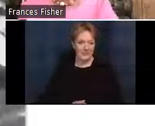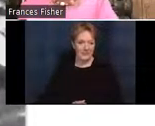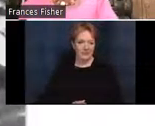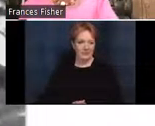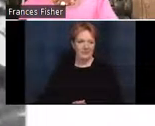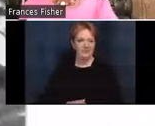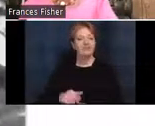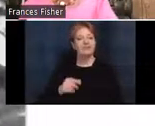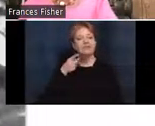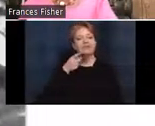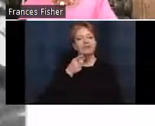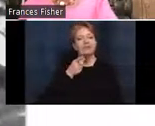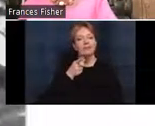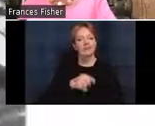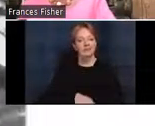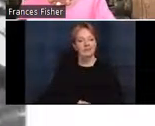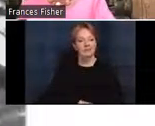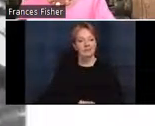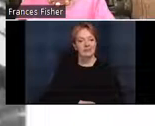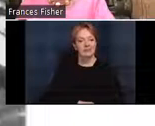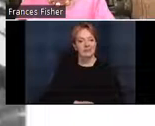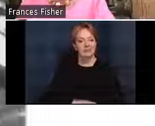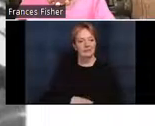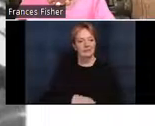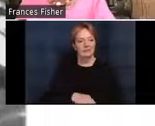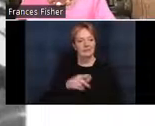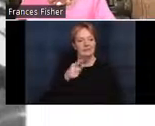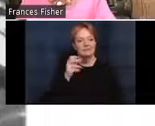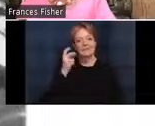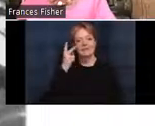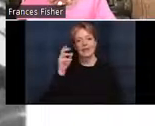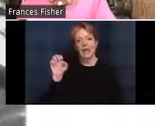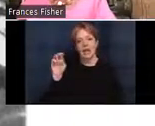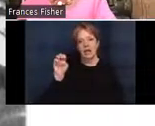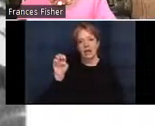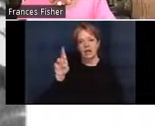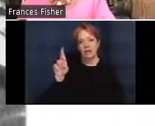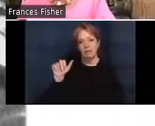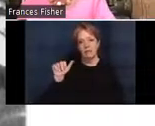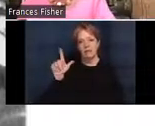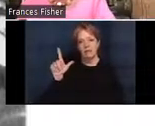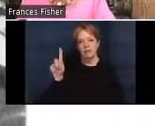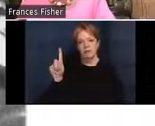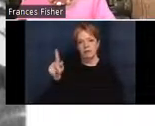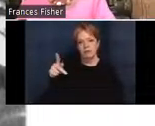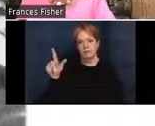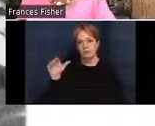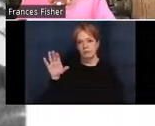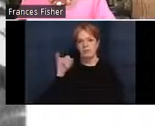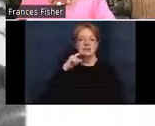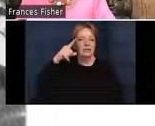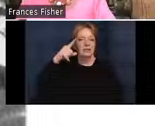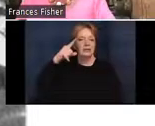Now here we see Emerald Place. And this was a summer home for